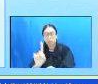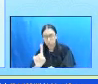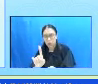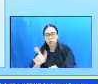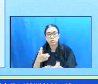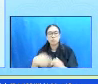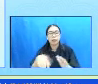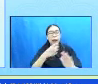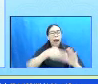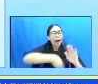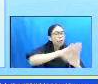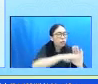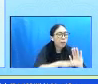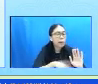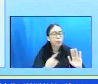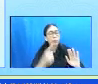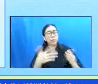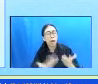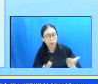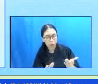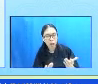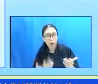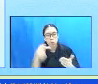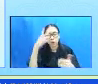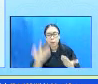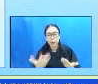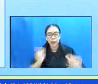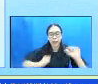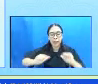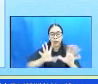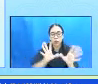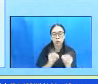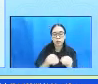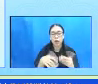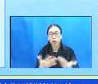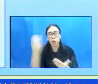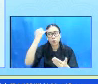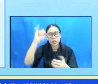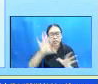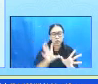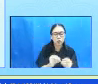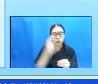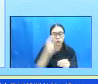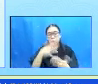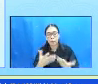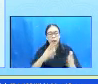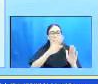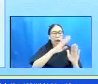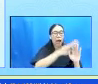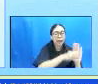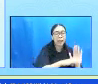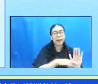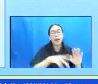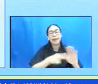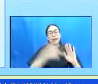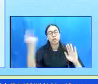in development agendas through how to set up, how to establish networking, and